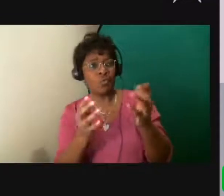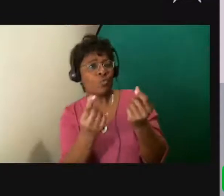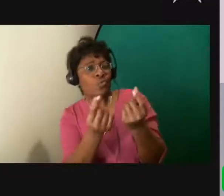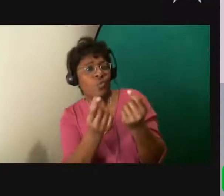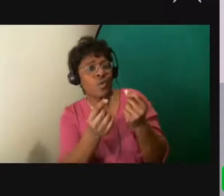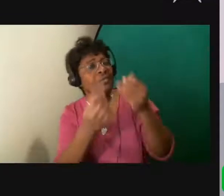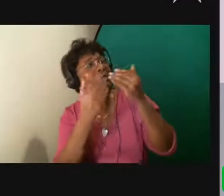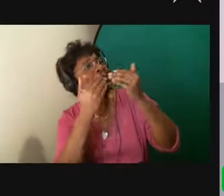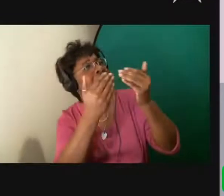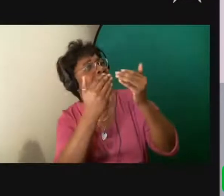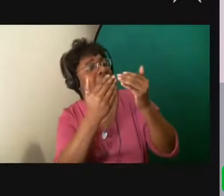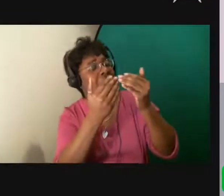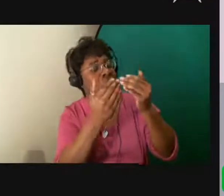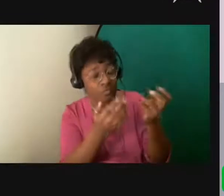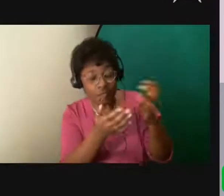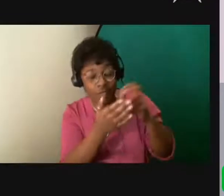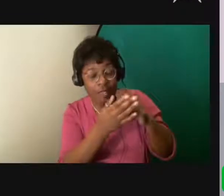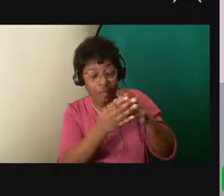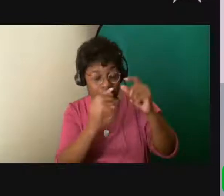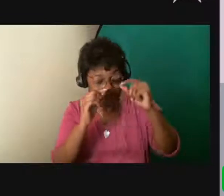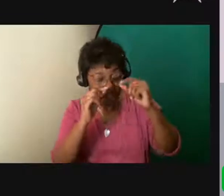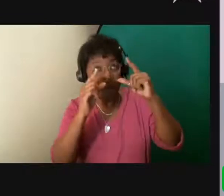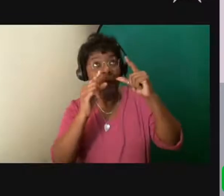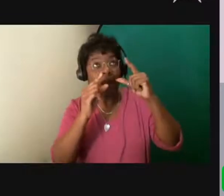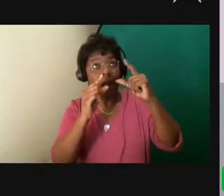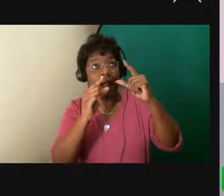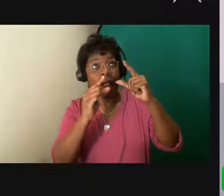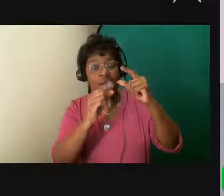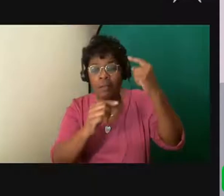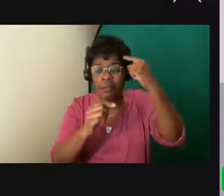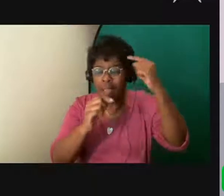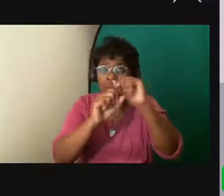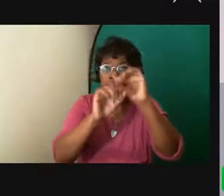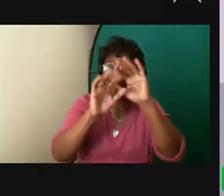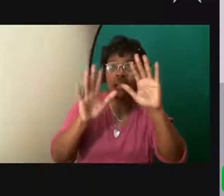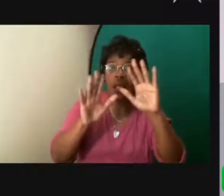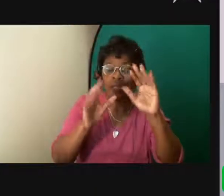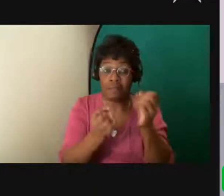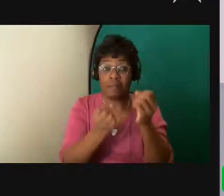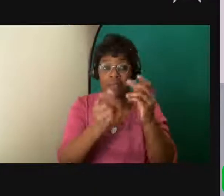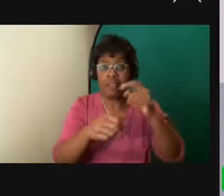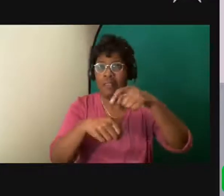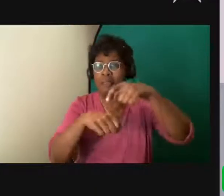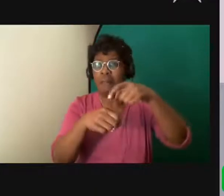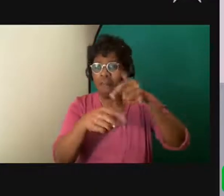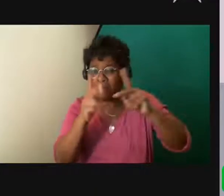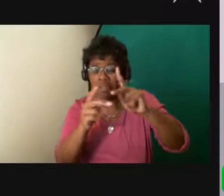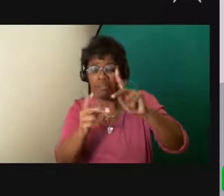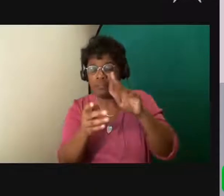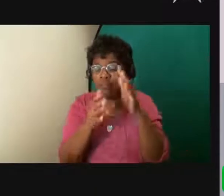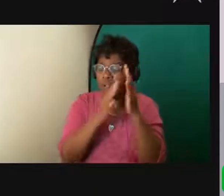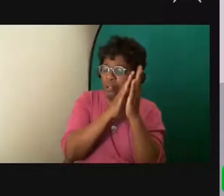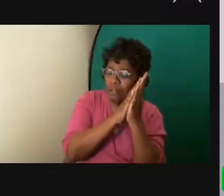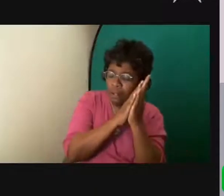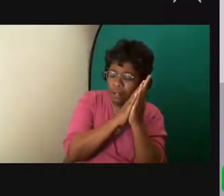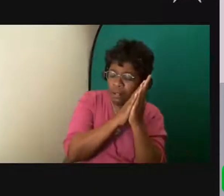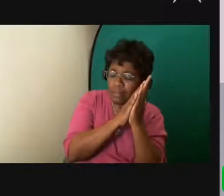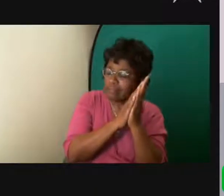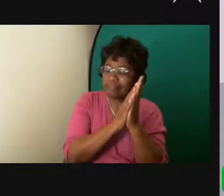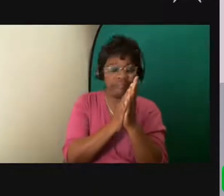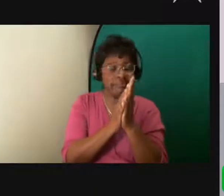waking us up this morning in our right mind. Because, you know, a lot of people went to bed last night and didn't wake up this morning, hallelujah. You know, he kept